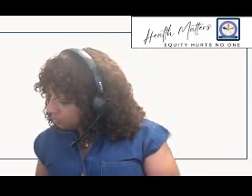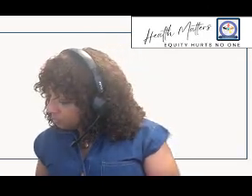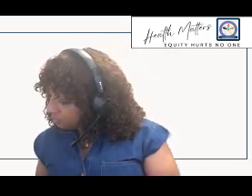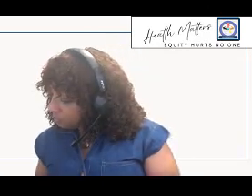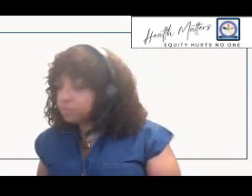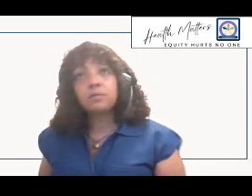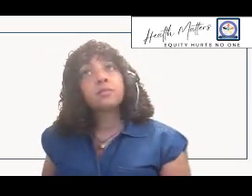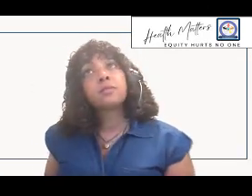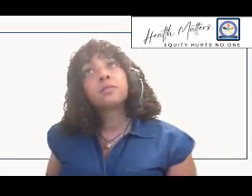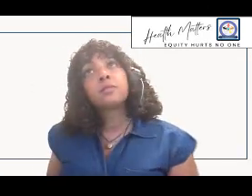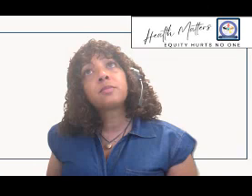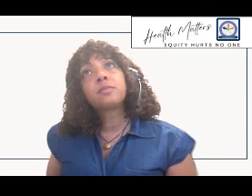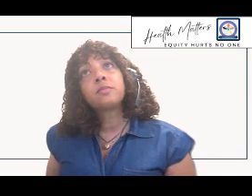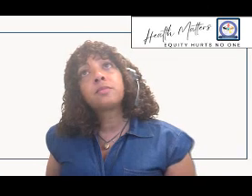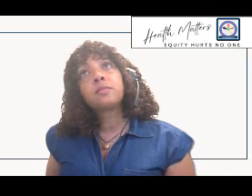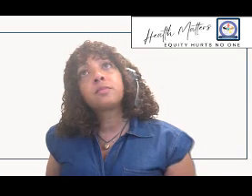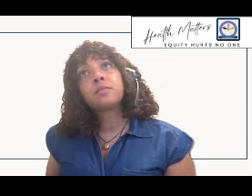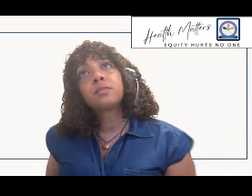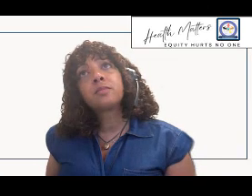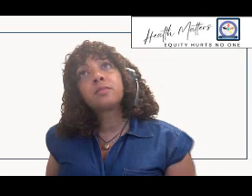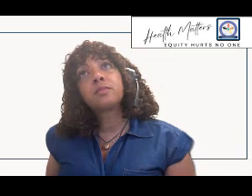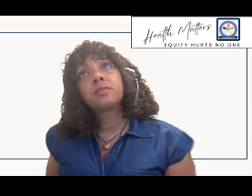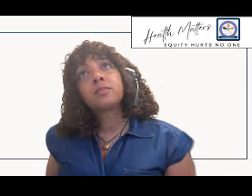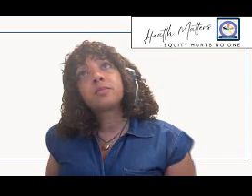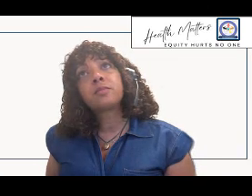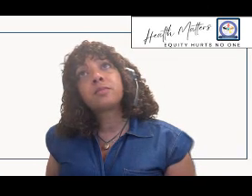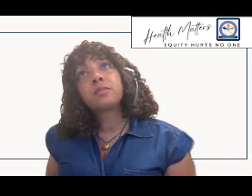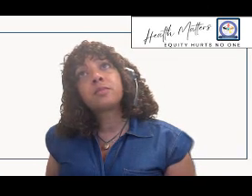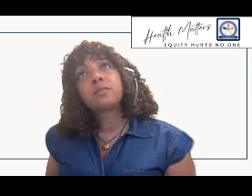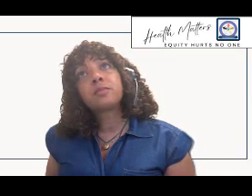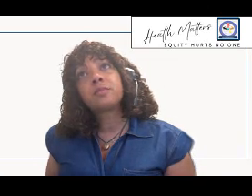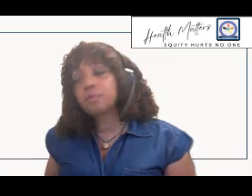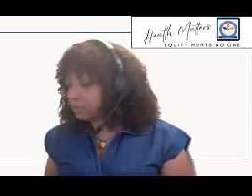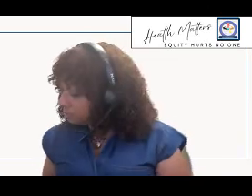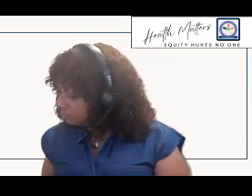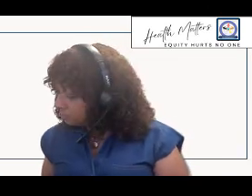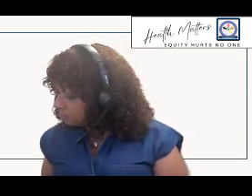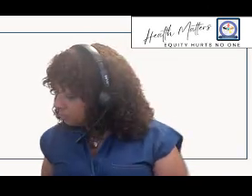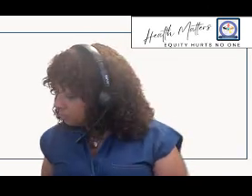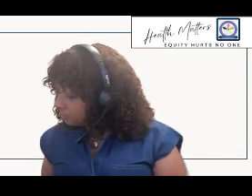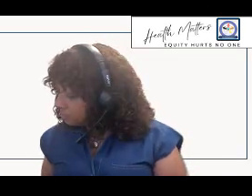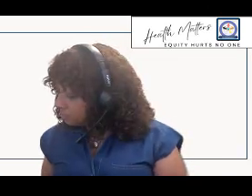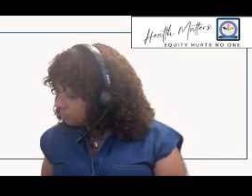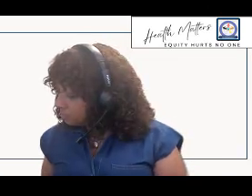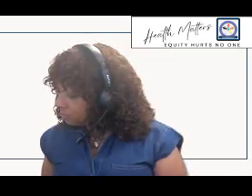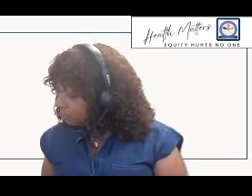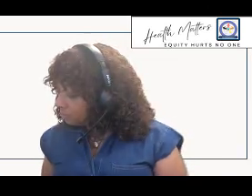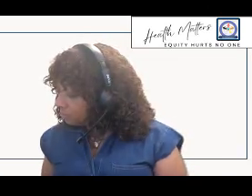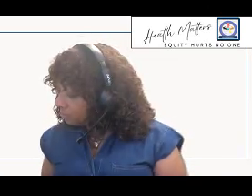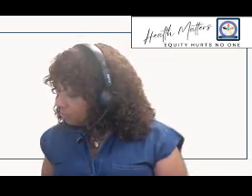97, through our advocacy, establishes a permanent tribal representative on the